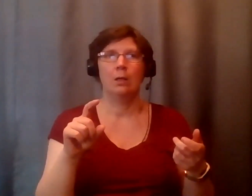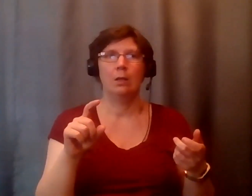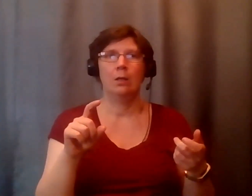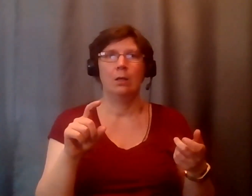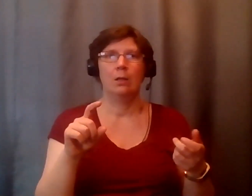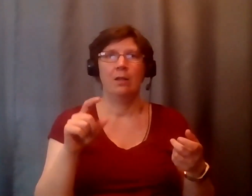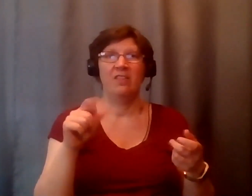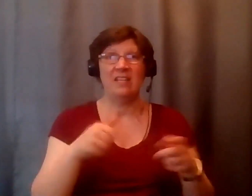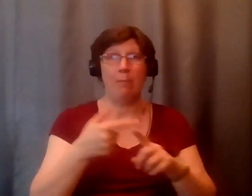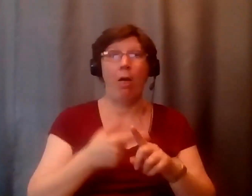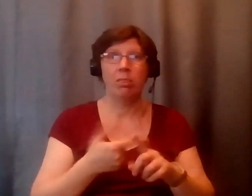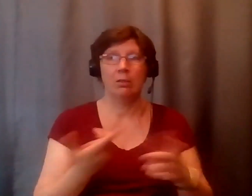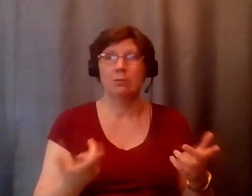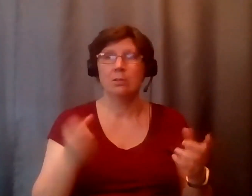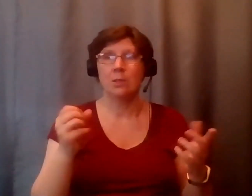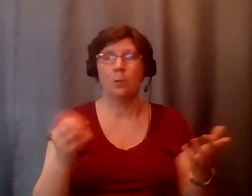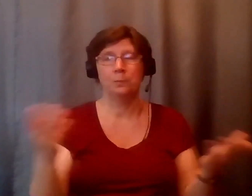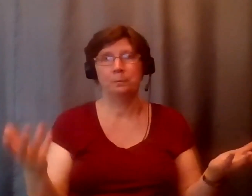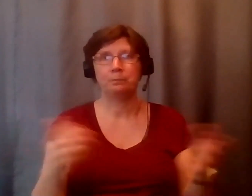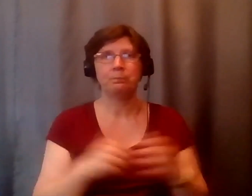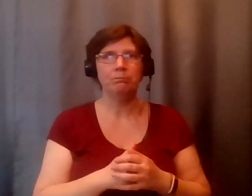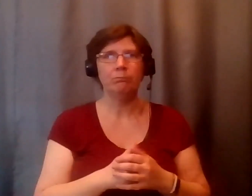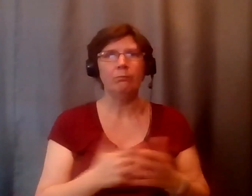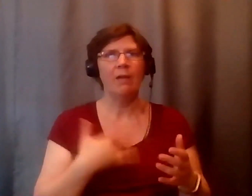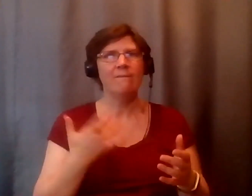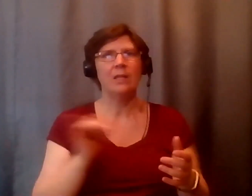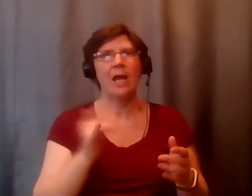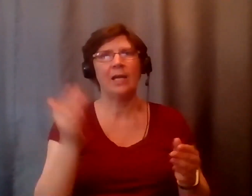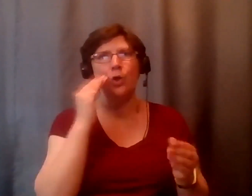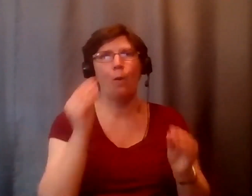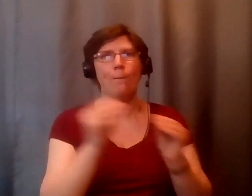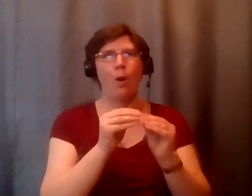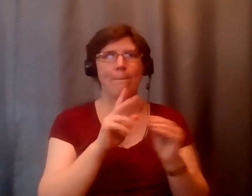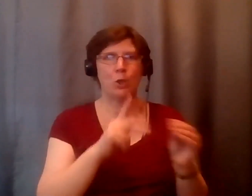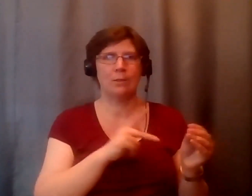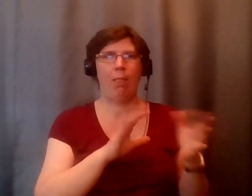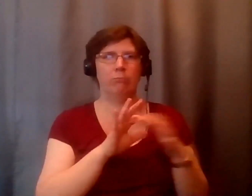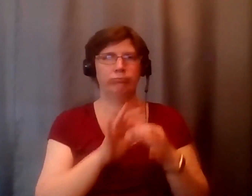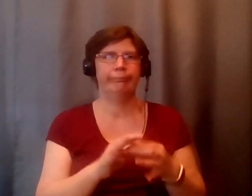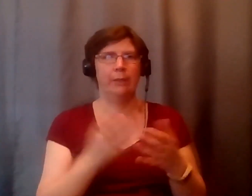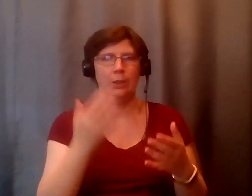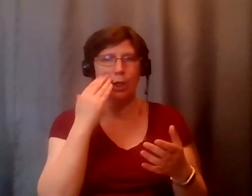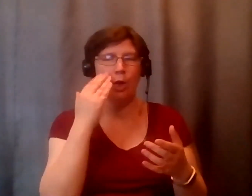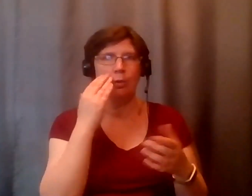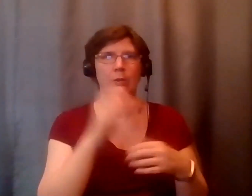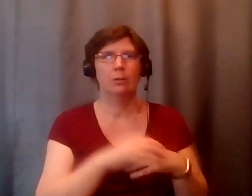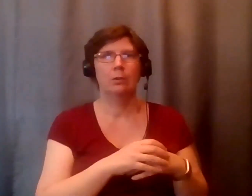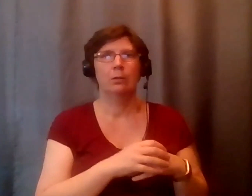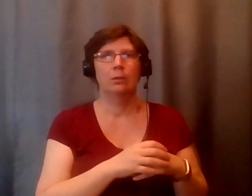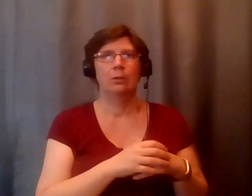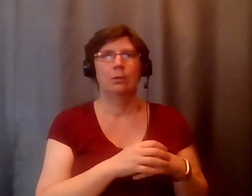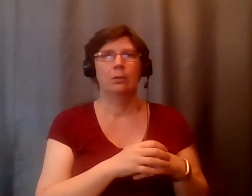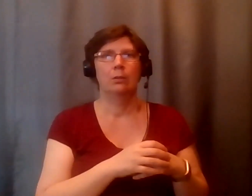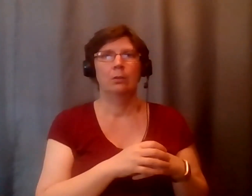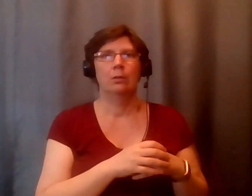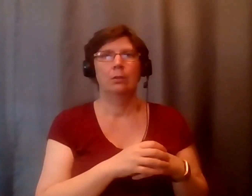month, you know. So I feel like I know them more personally. So I